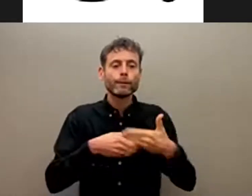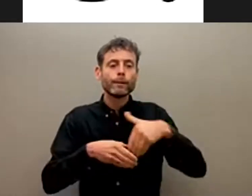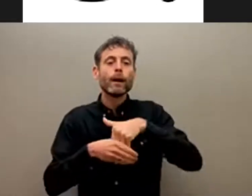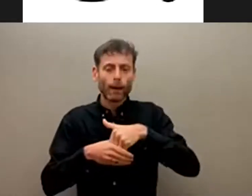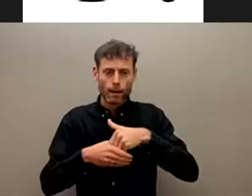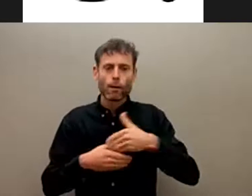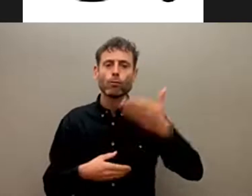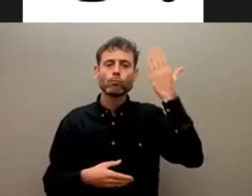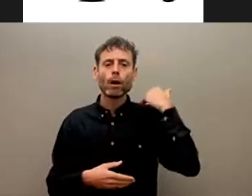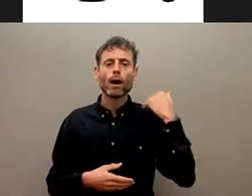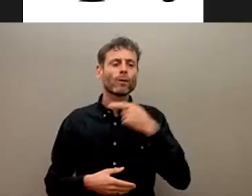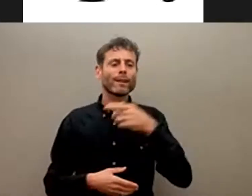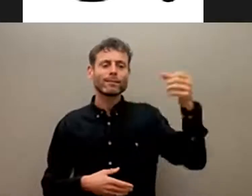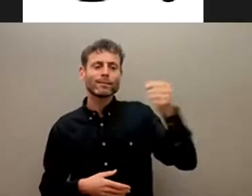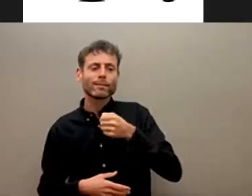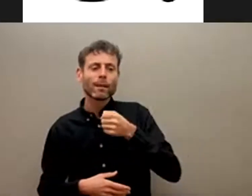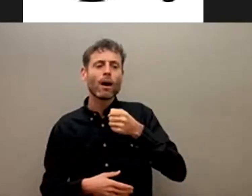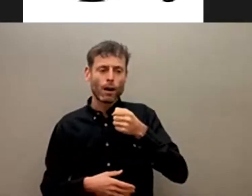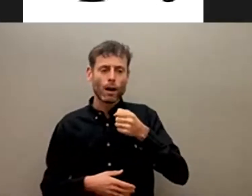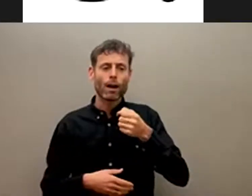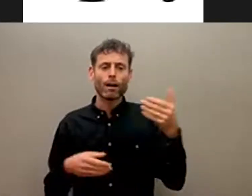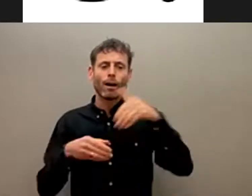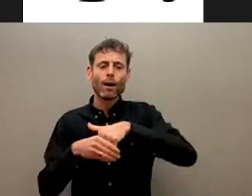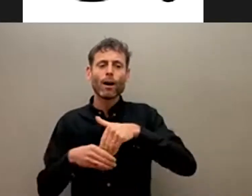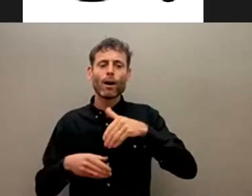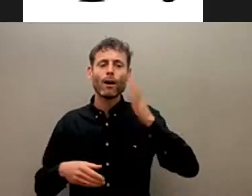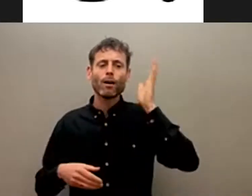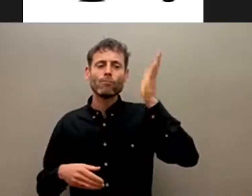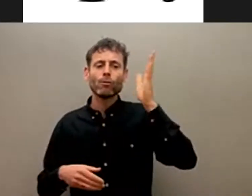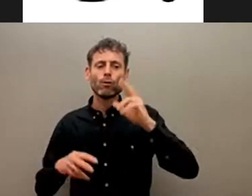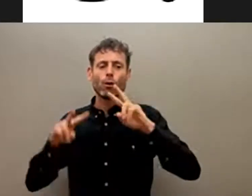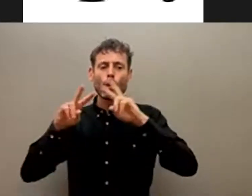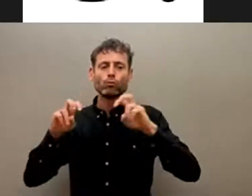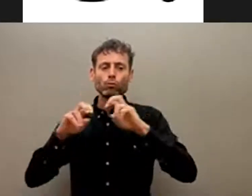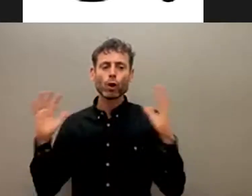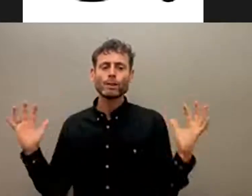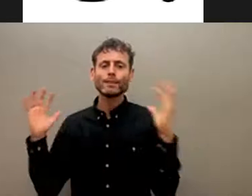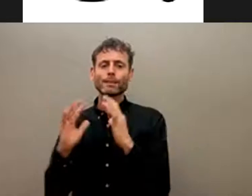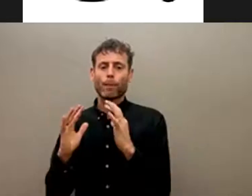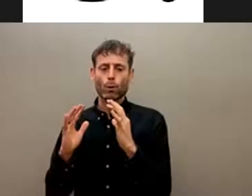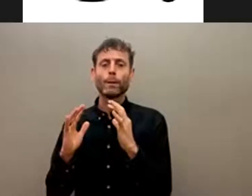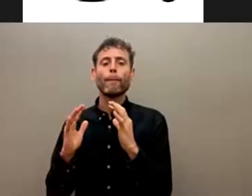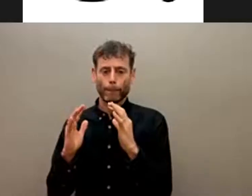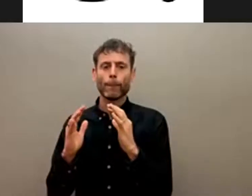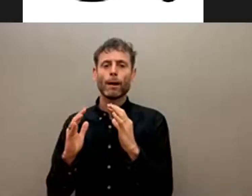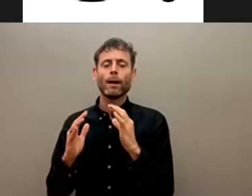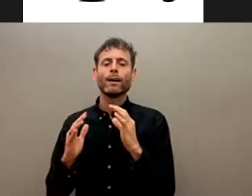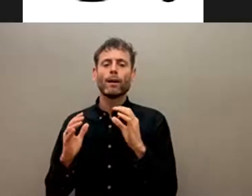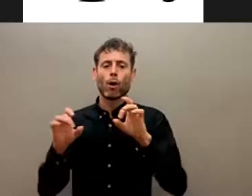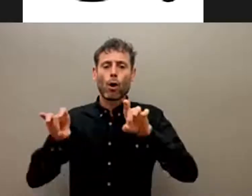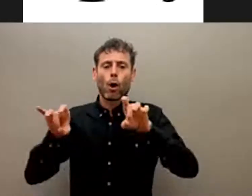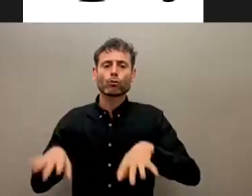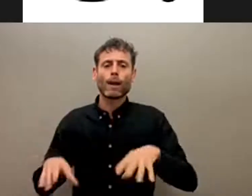as a local expert of Abilis Foundation in Finland since 2011 and facilitates the Abilis